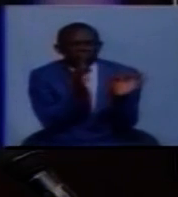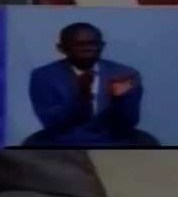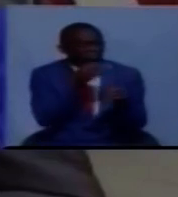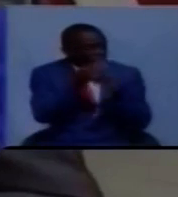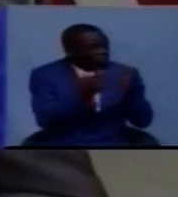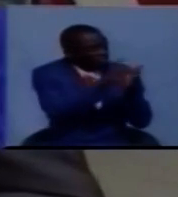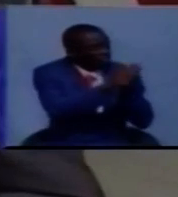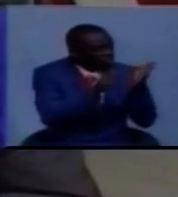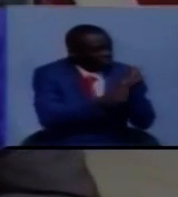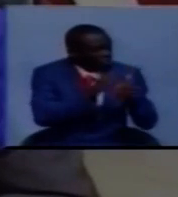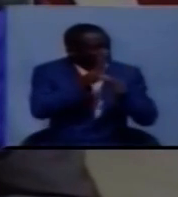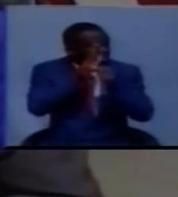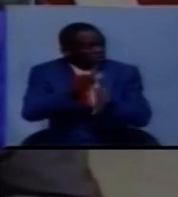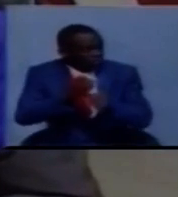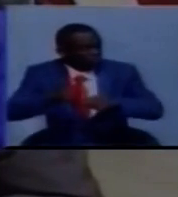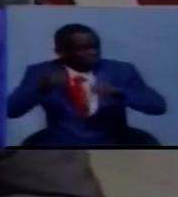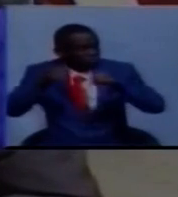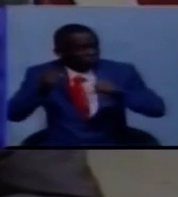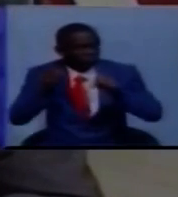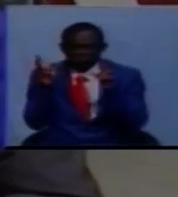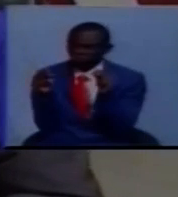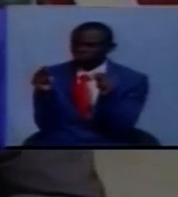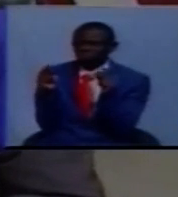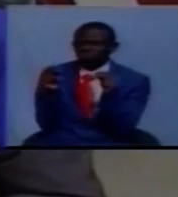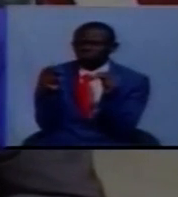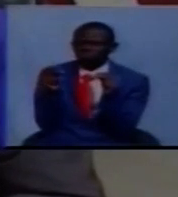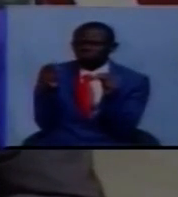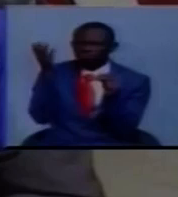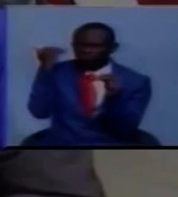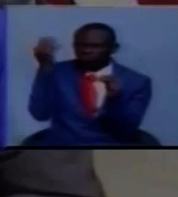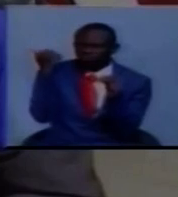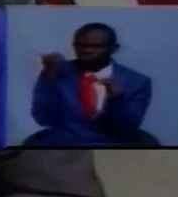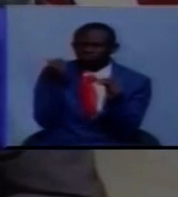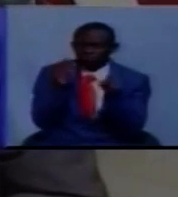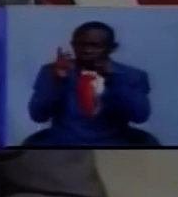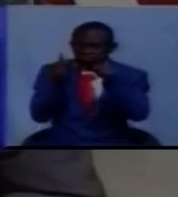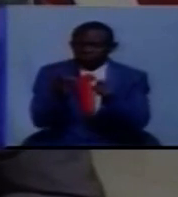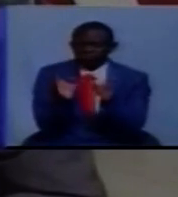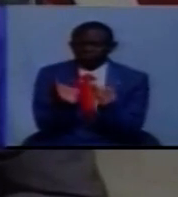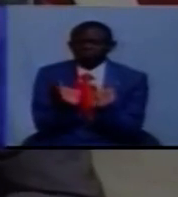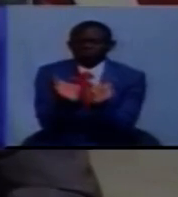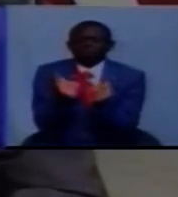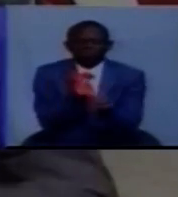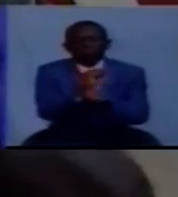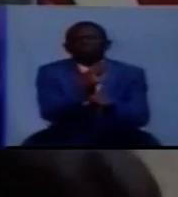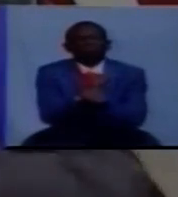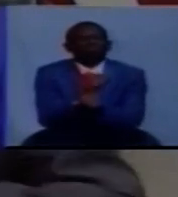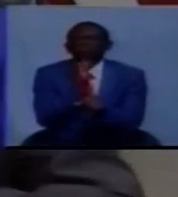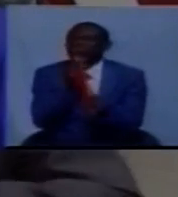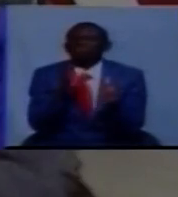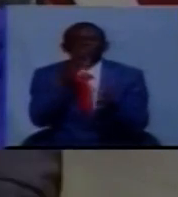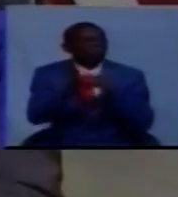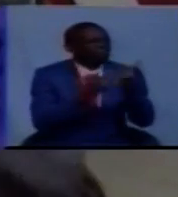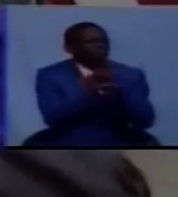slavery was abolished a long time ago, and forced labor is not allowed globally. So the employee has got a right to choose where to